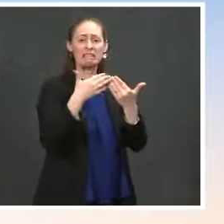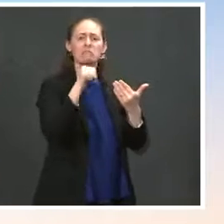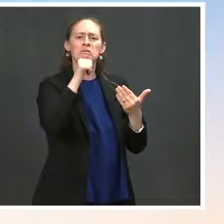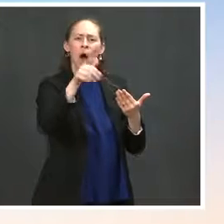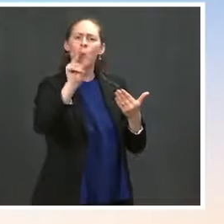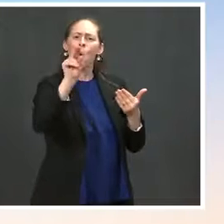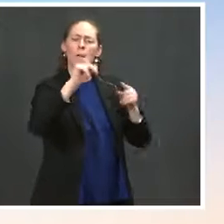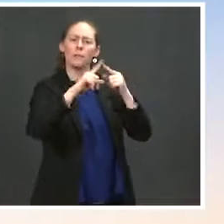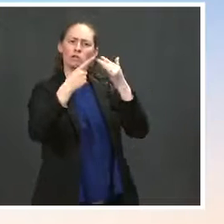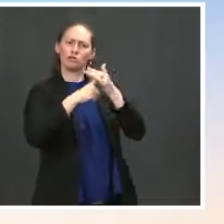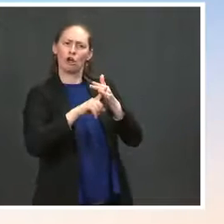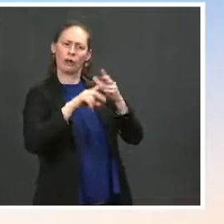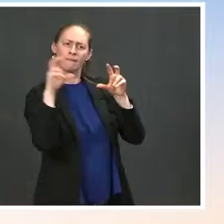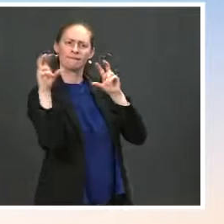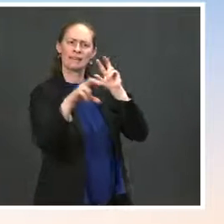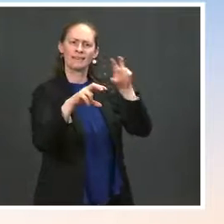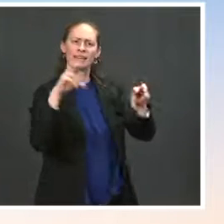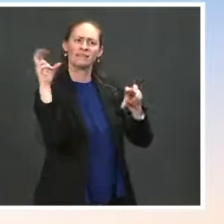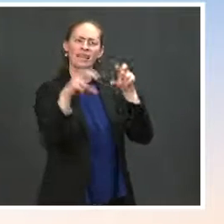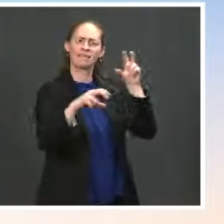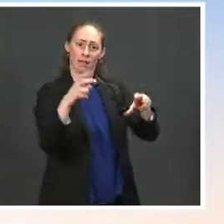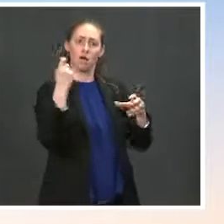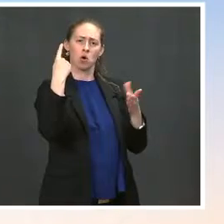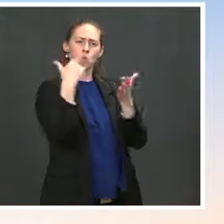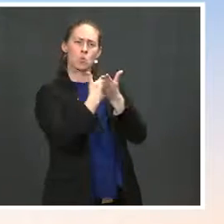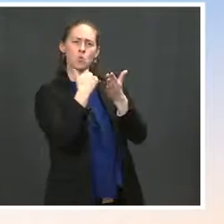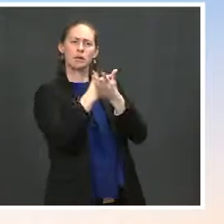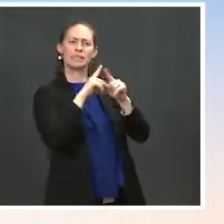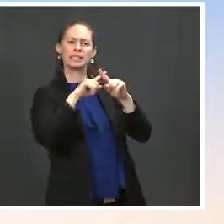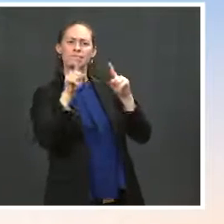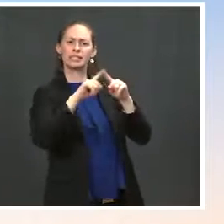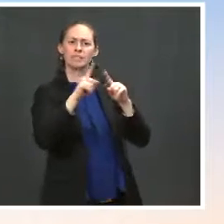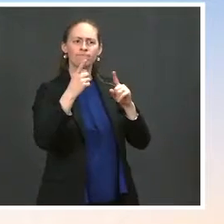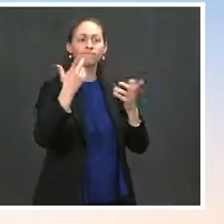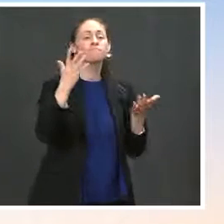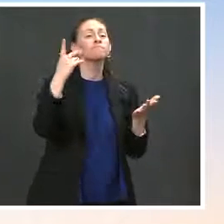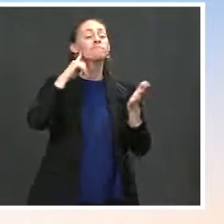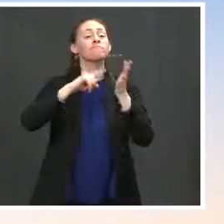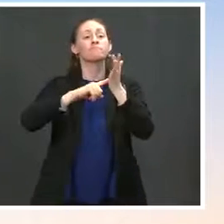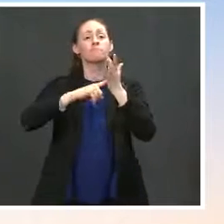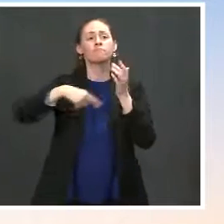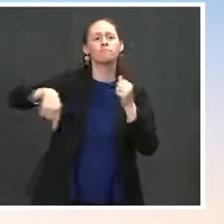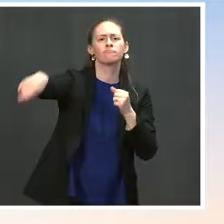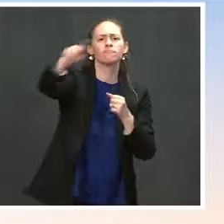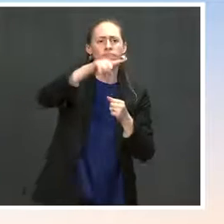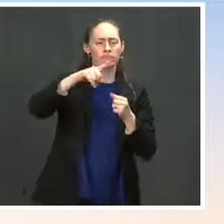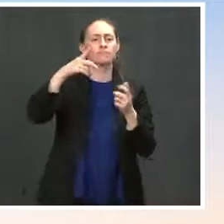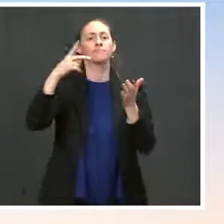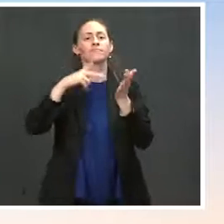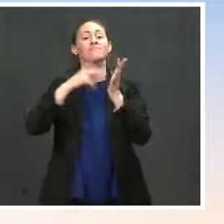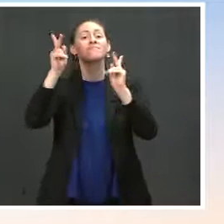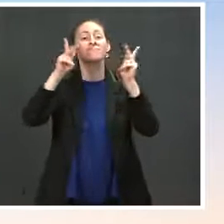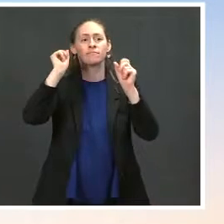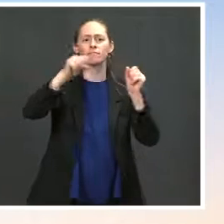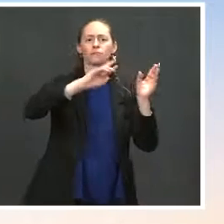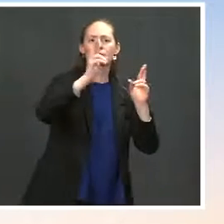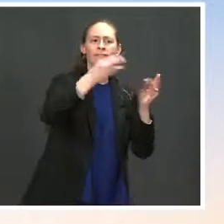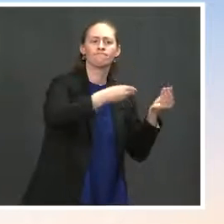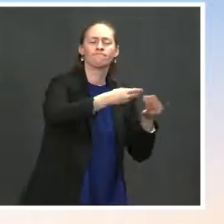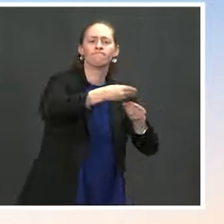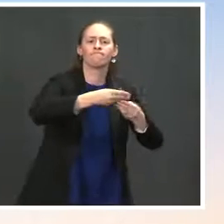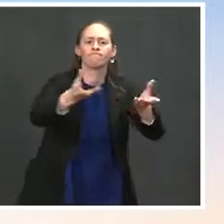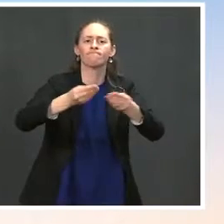in new ways of getting energy to people that's more efficiently delivered, that's lower cost in the long run,